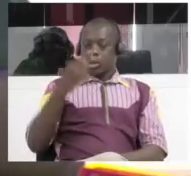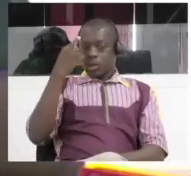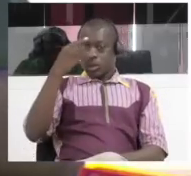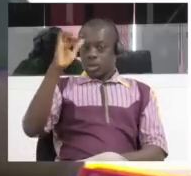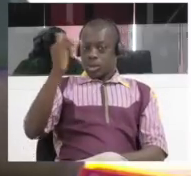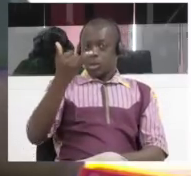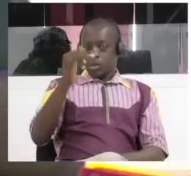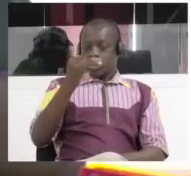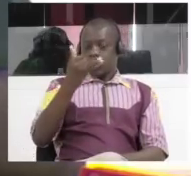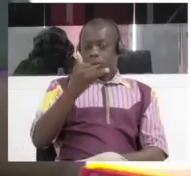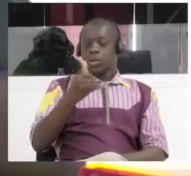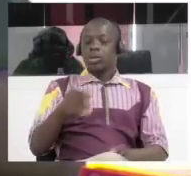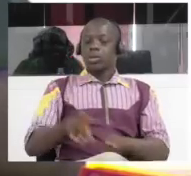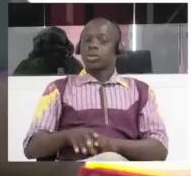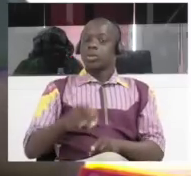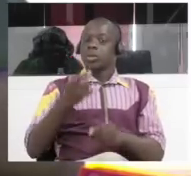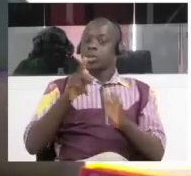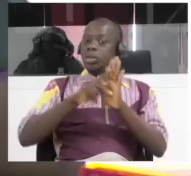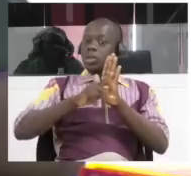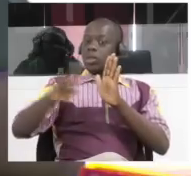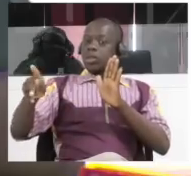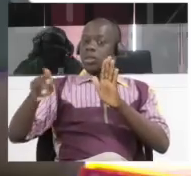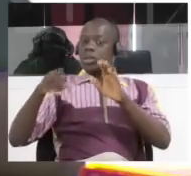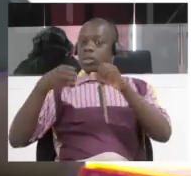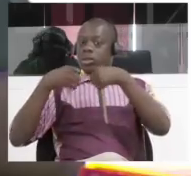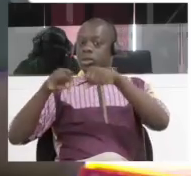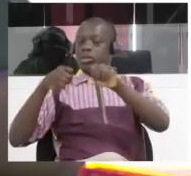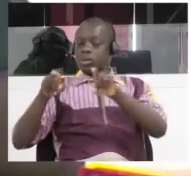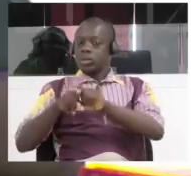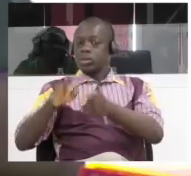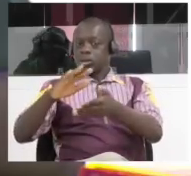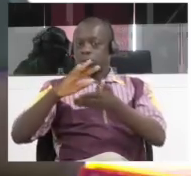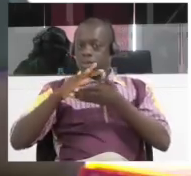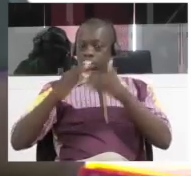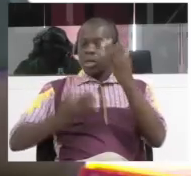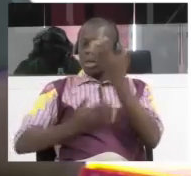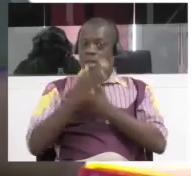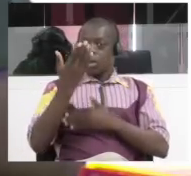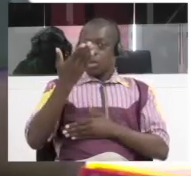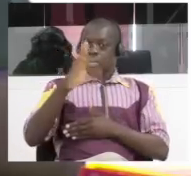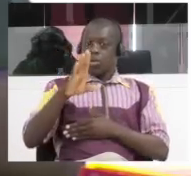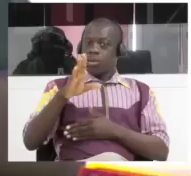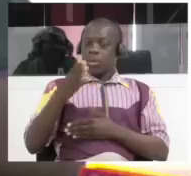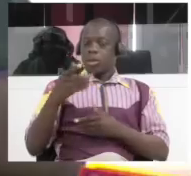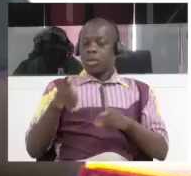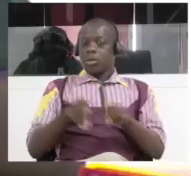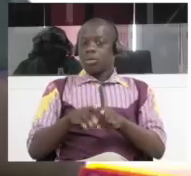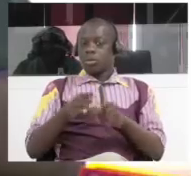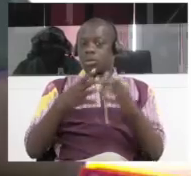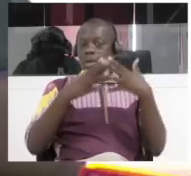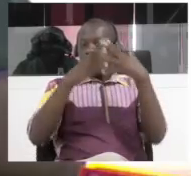that, you know, what the kind of training that we had received early on from the British was a little bit